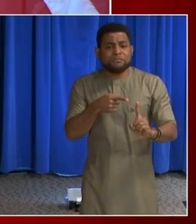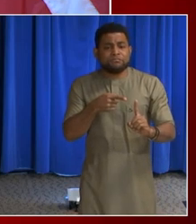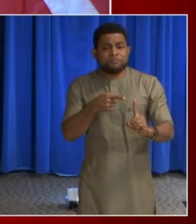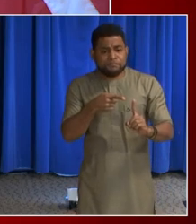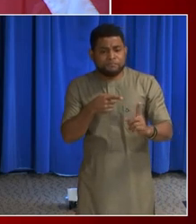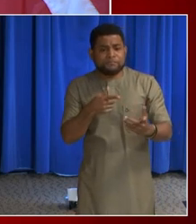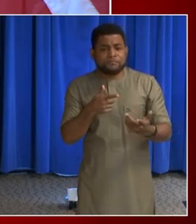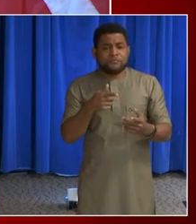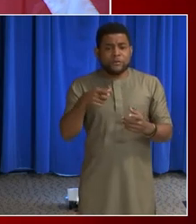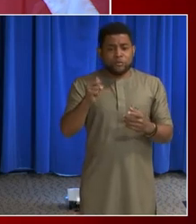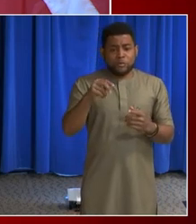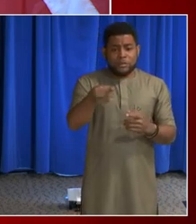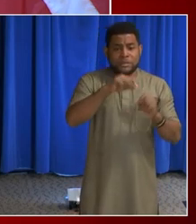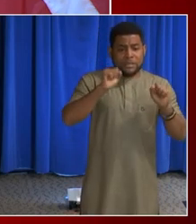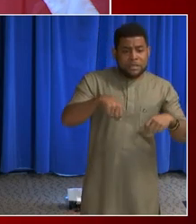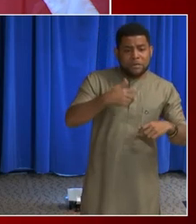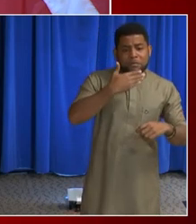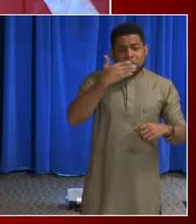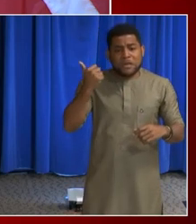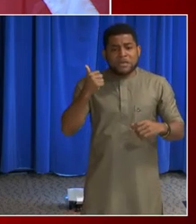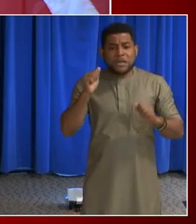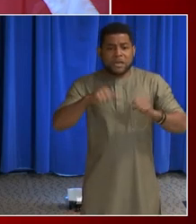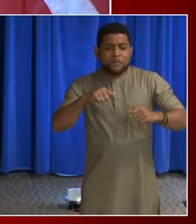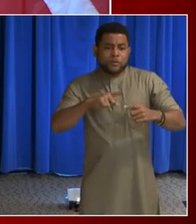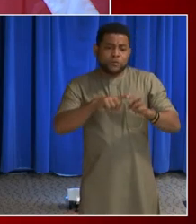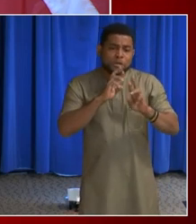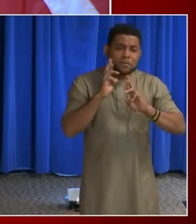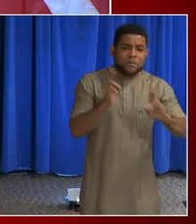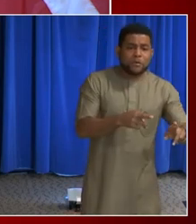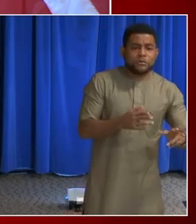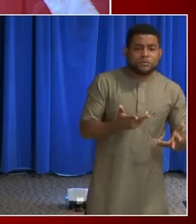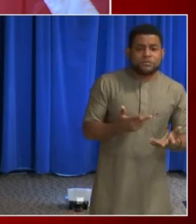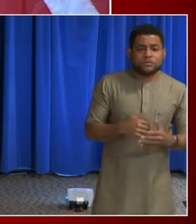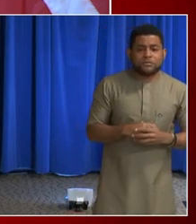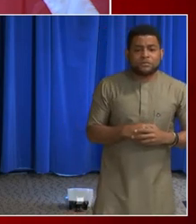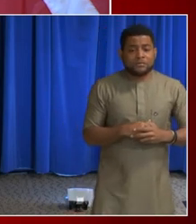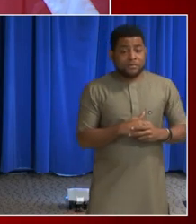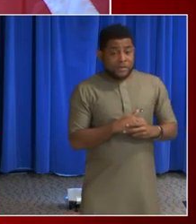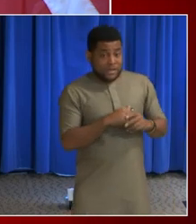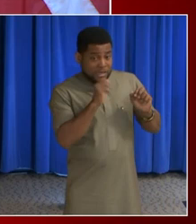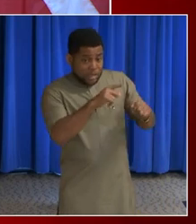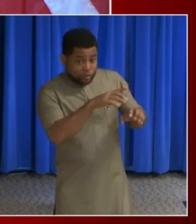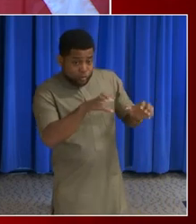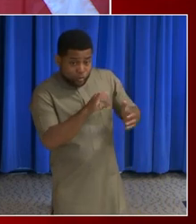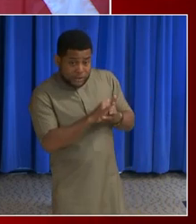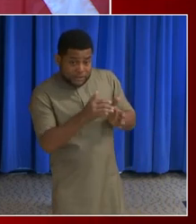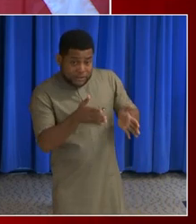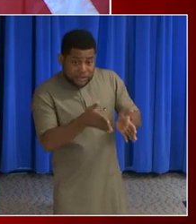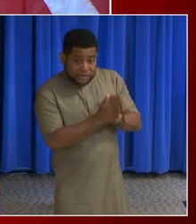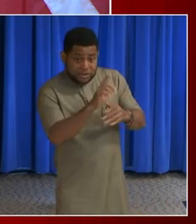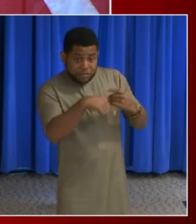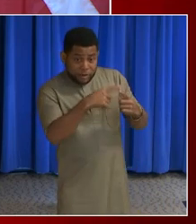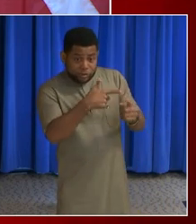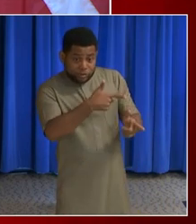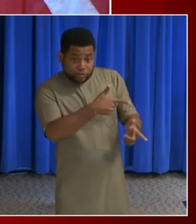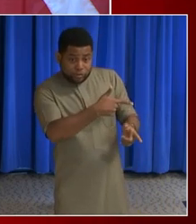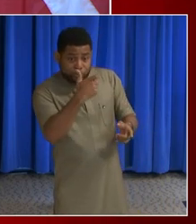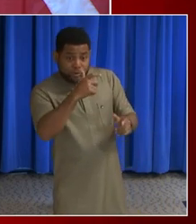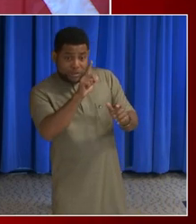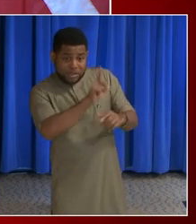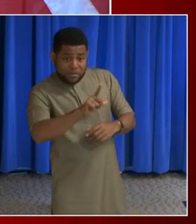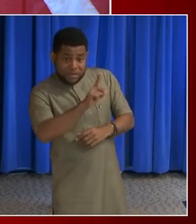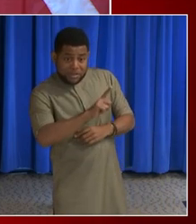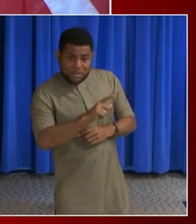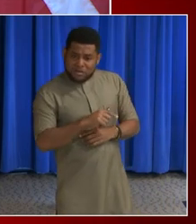to our request. And then can I ask about the Don't do that again. Can I ask about the shooting at the library? We saw the charges that were filed this